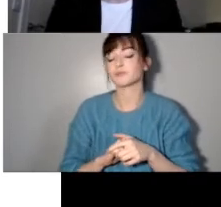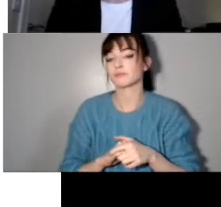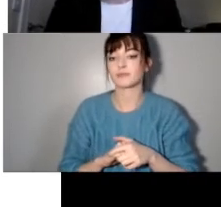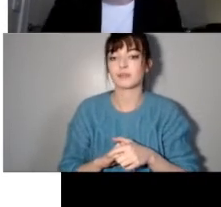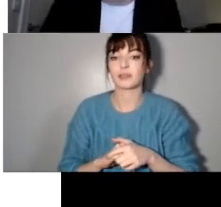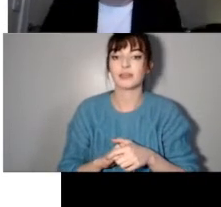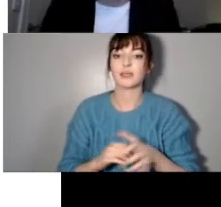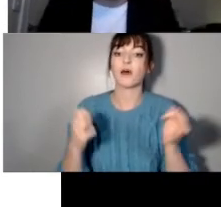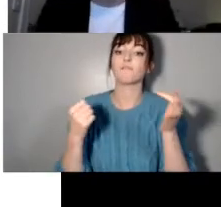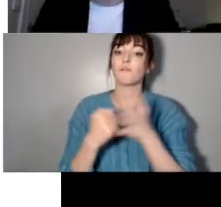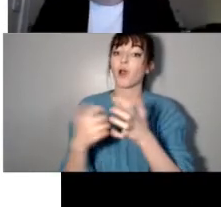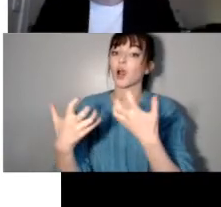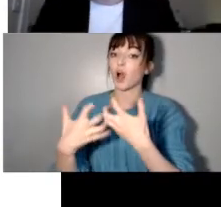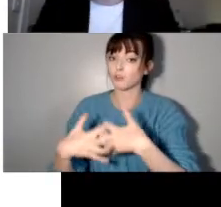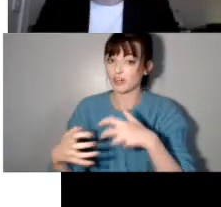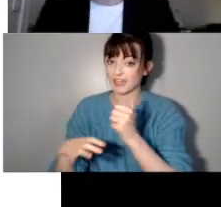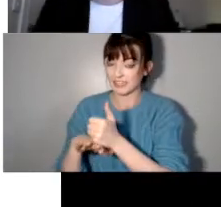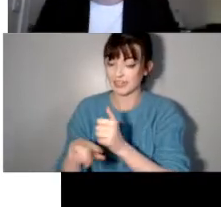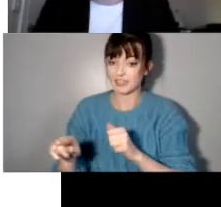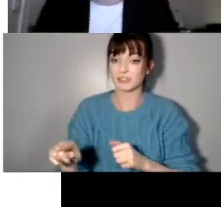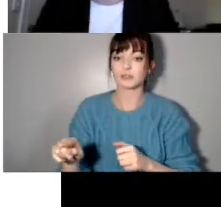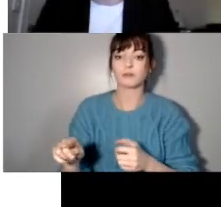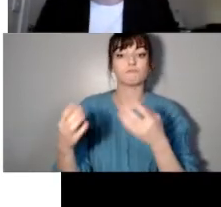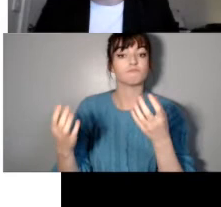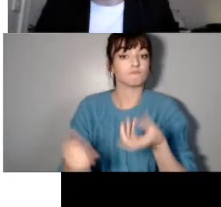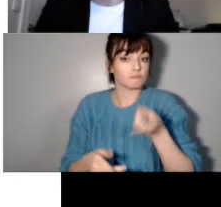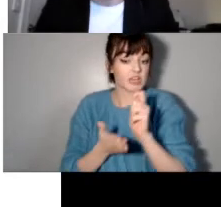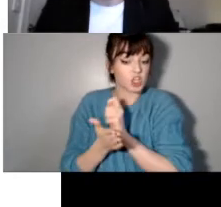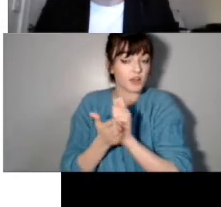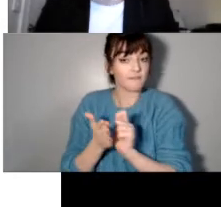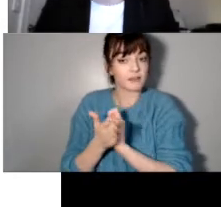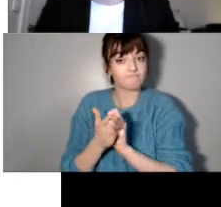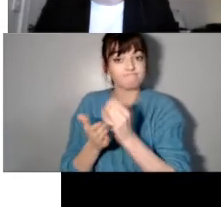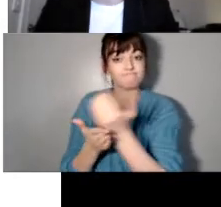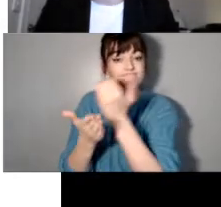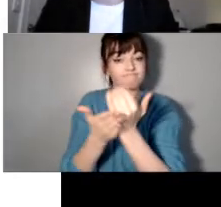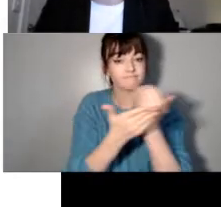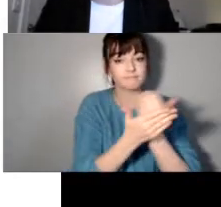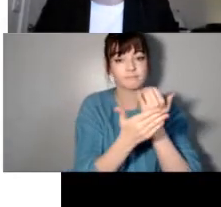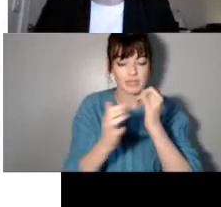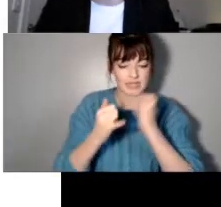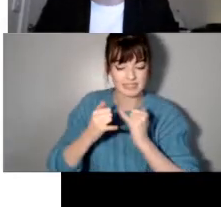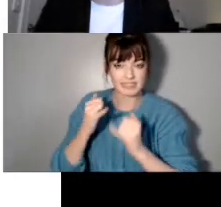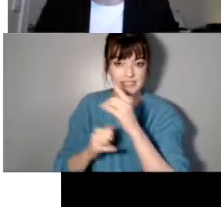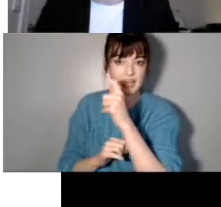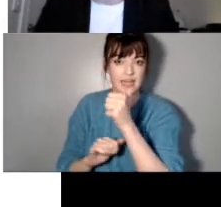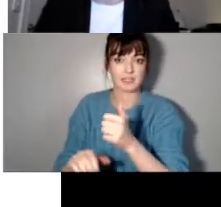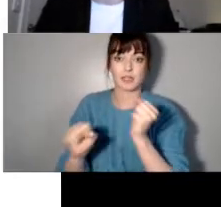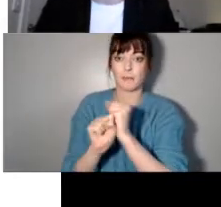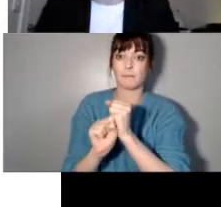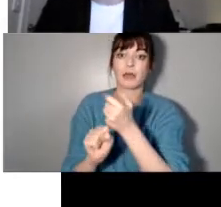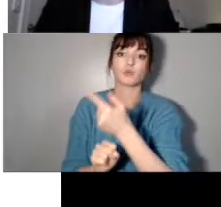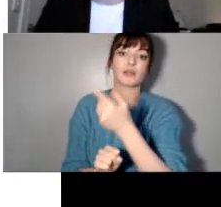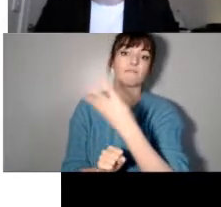So for congregated settings, we undertook a survey where we collected detailed data on 24/7 rosters and